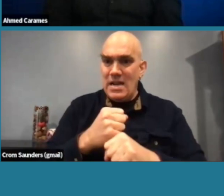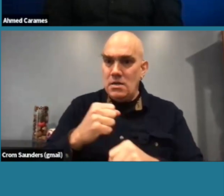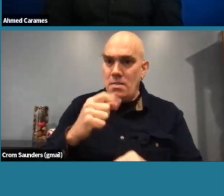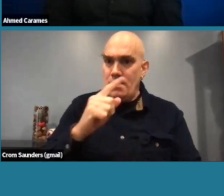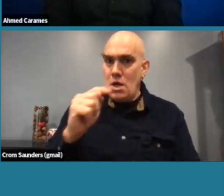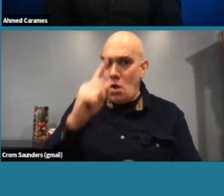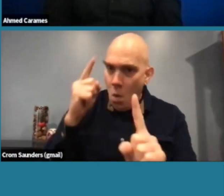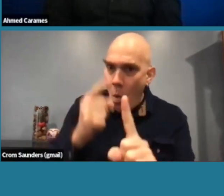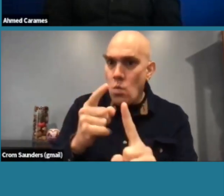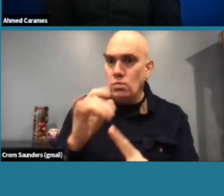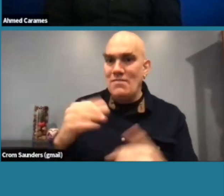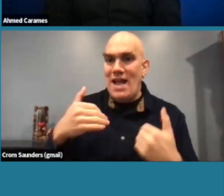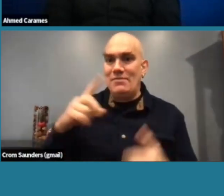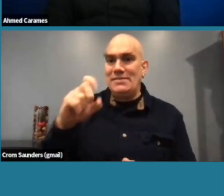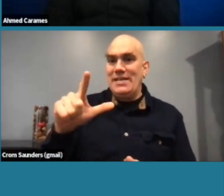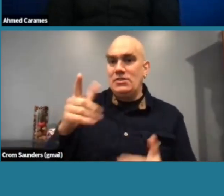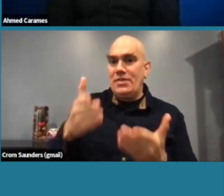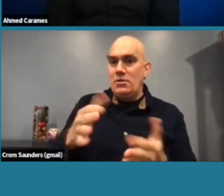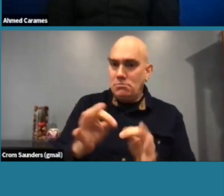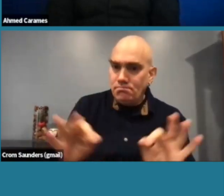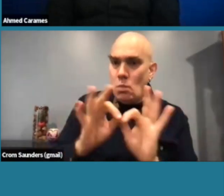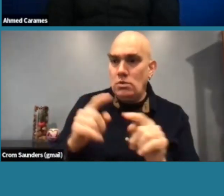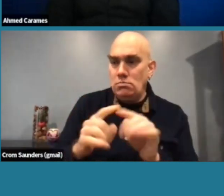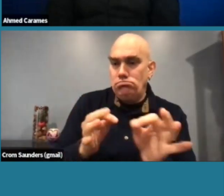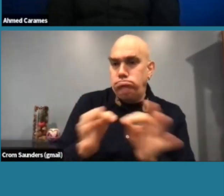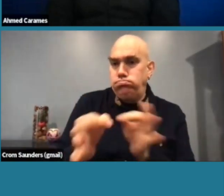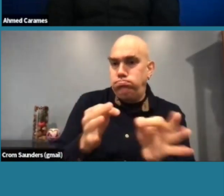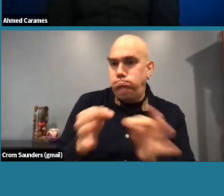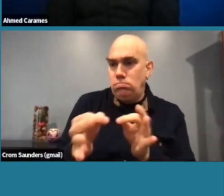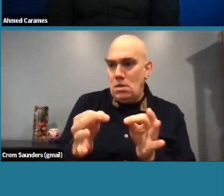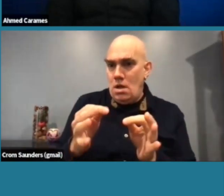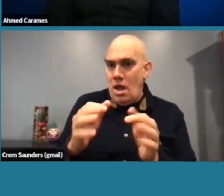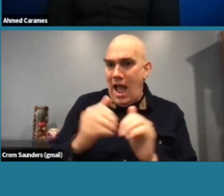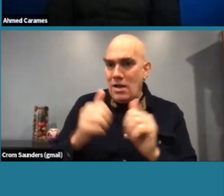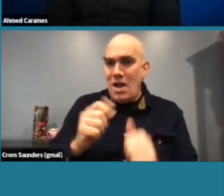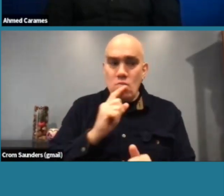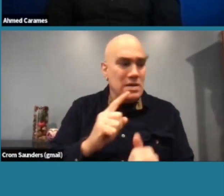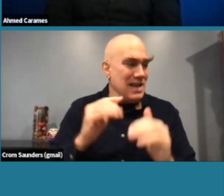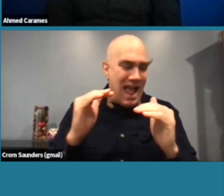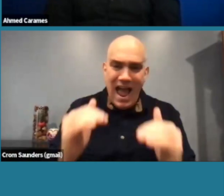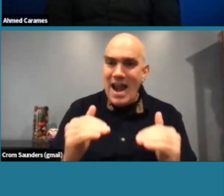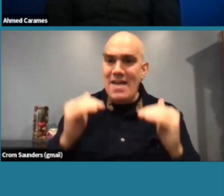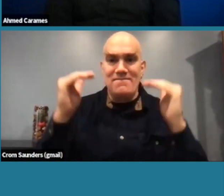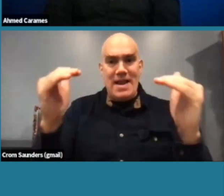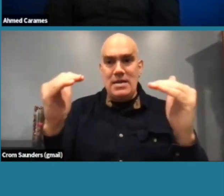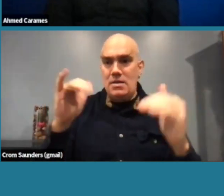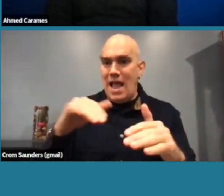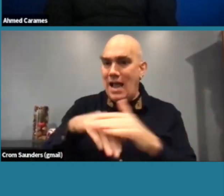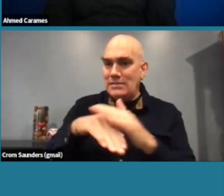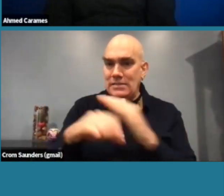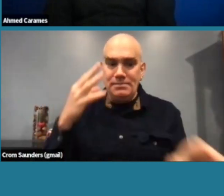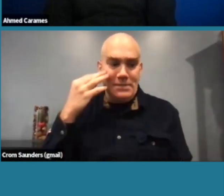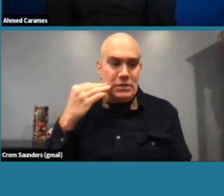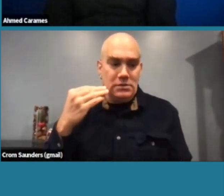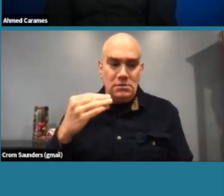Now, it's important for a DASL to be part of it, but they don't understand the role of a DASL. And it's all the support that they can provide to